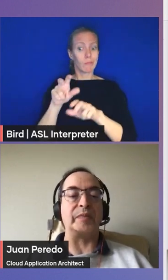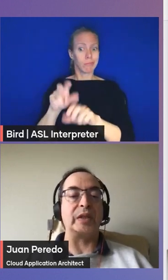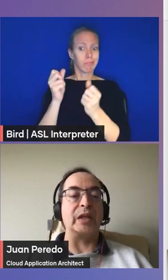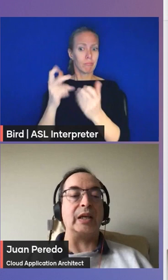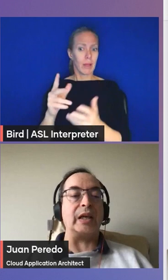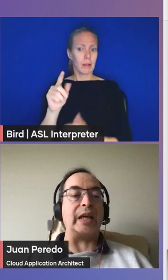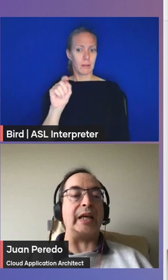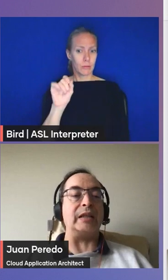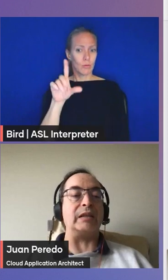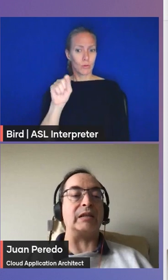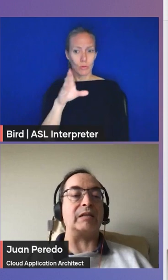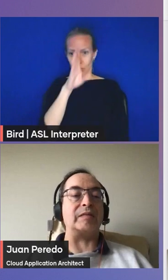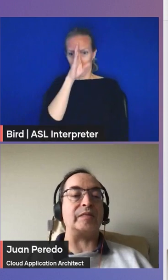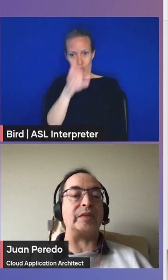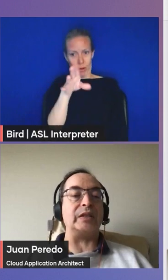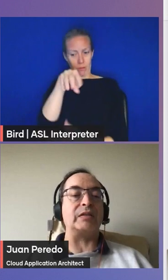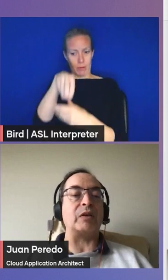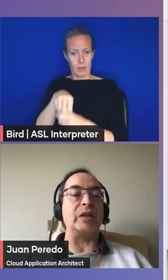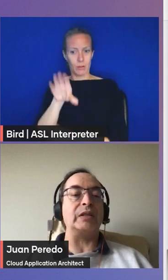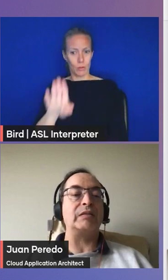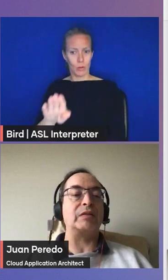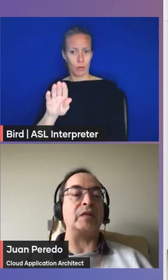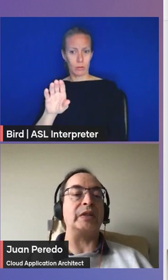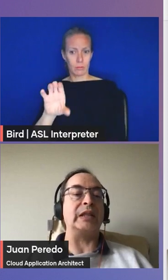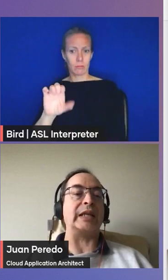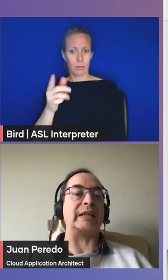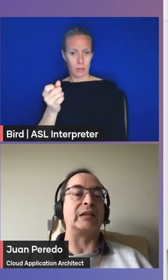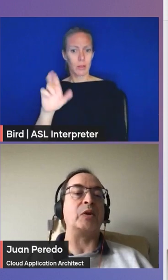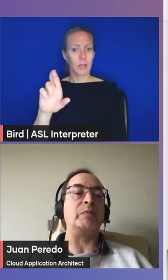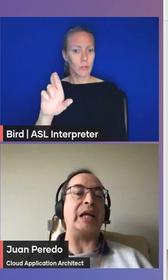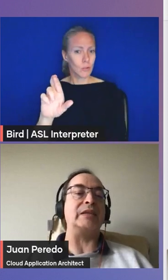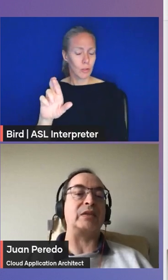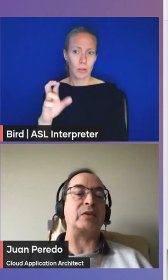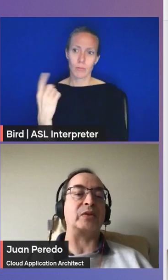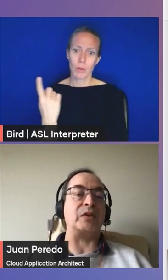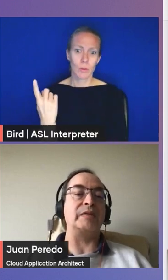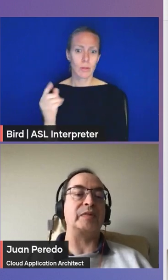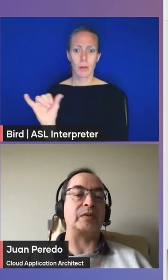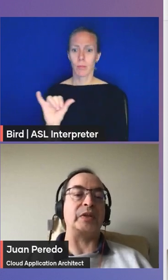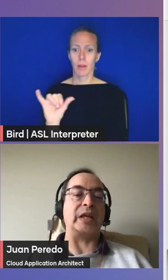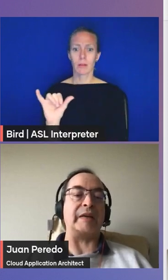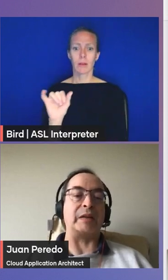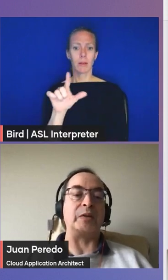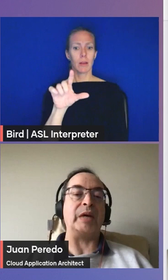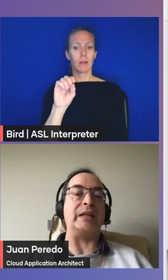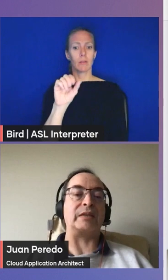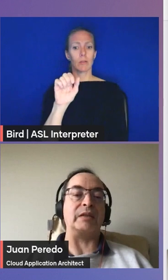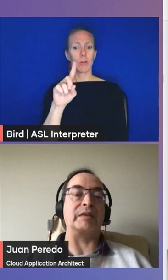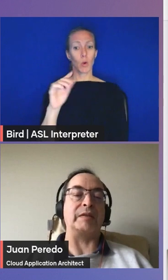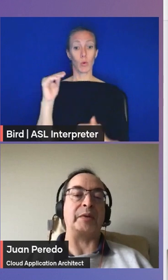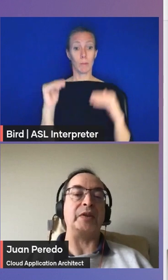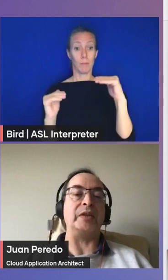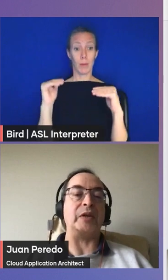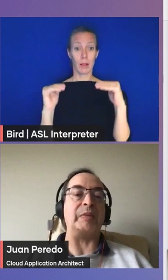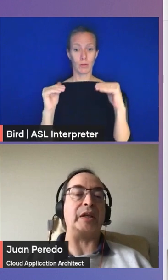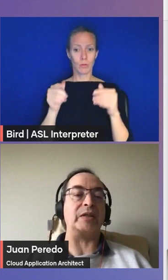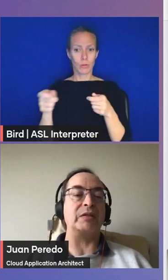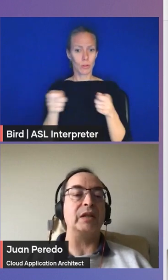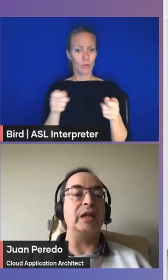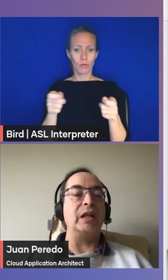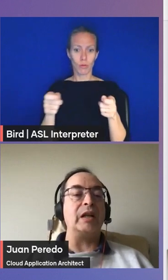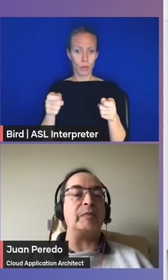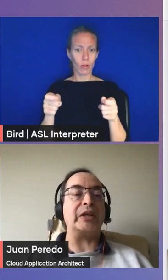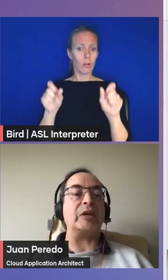cluster. And installing something like a load balancer controller, so you can have a load balancer fronting your